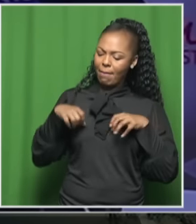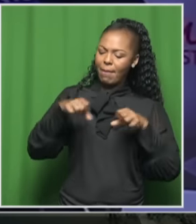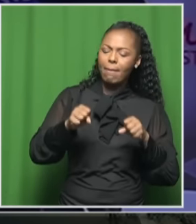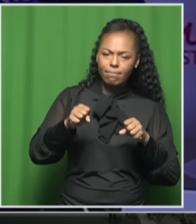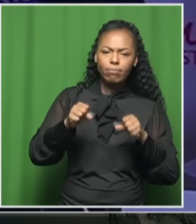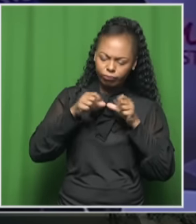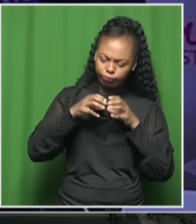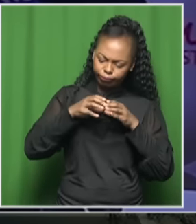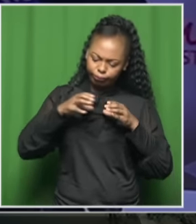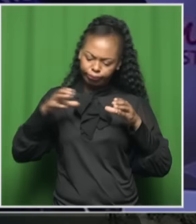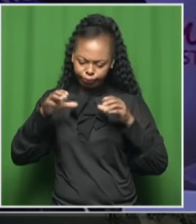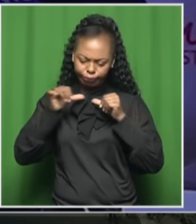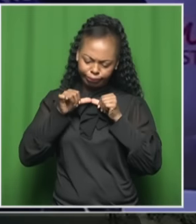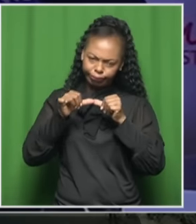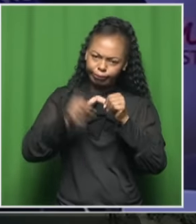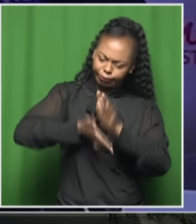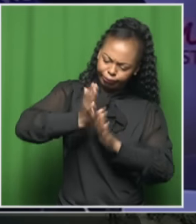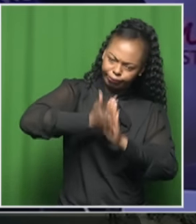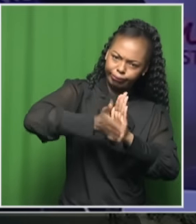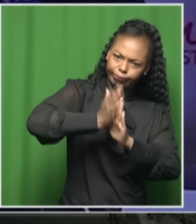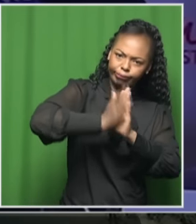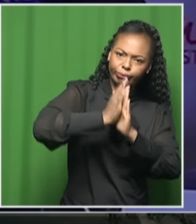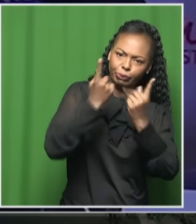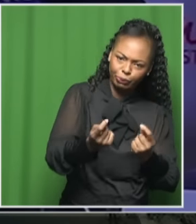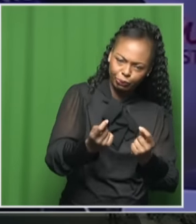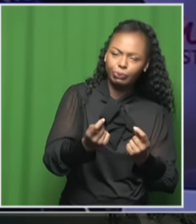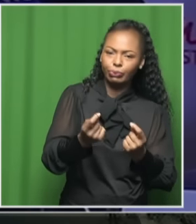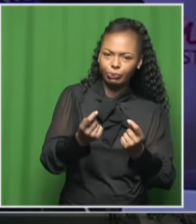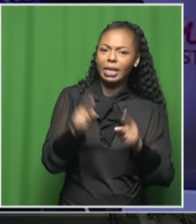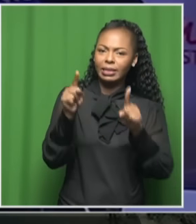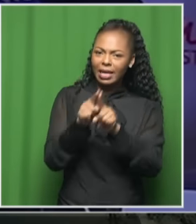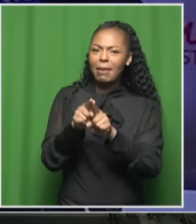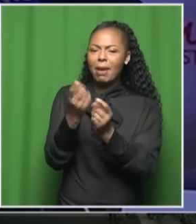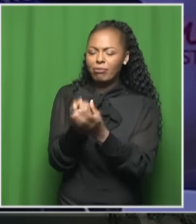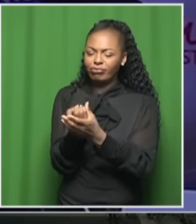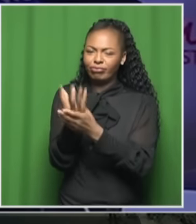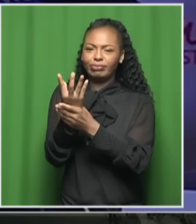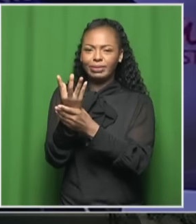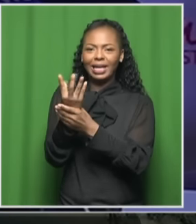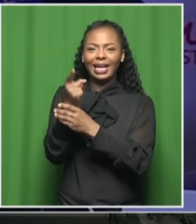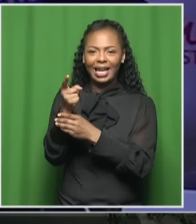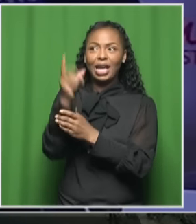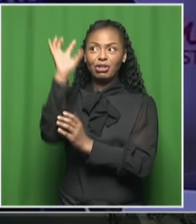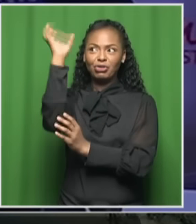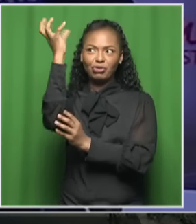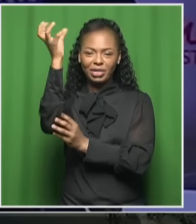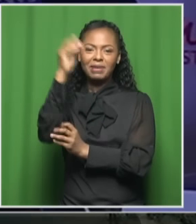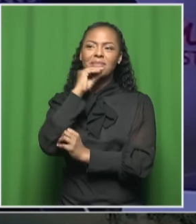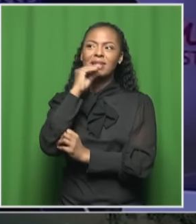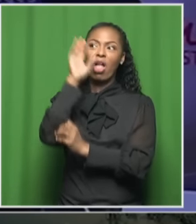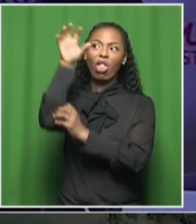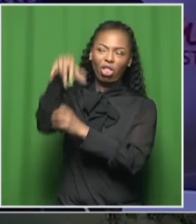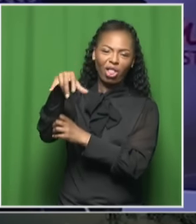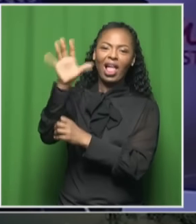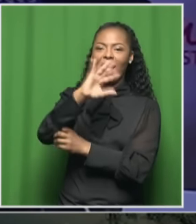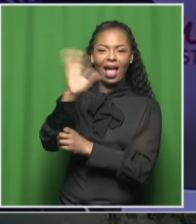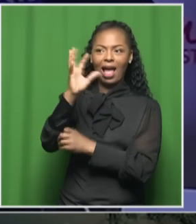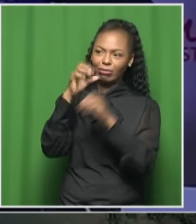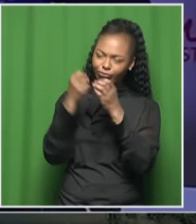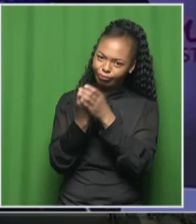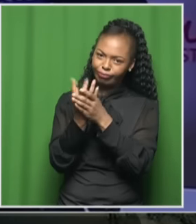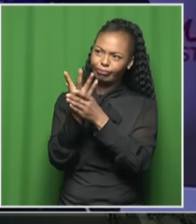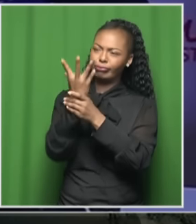leave the space better than he found it. He almost planted a tree, fully knowing that he would not be able to live under its shade. And even in the last